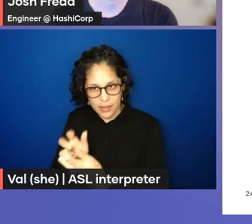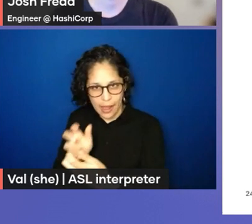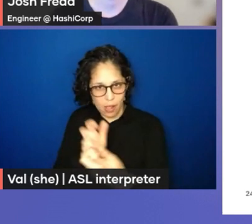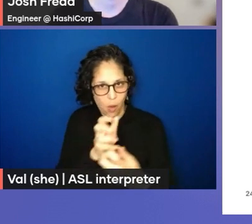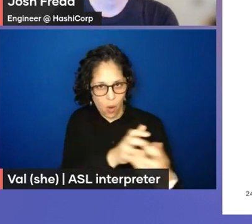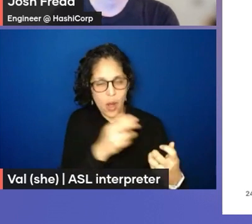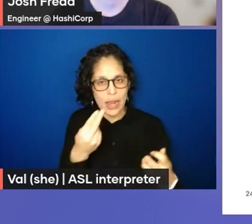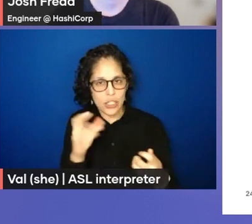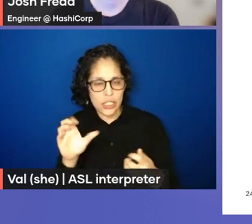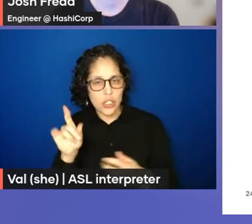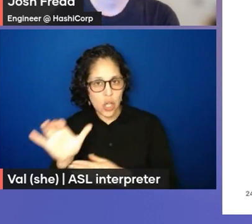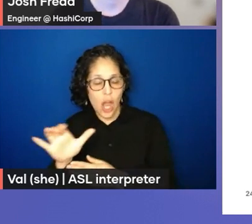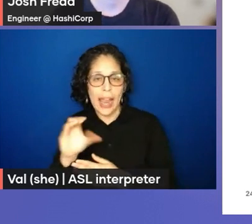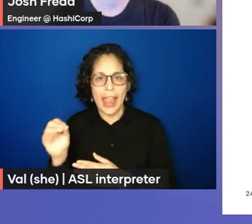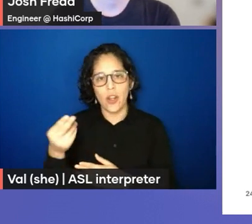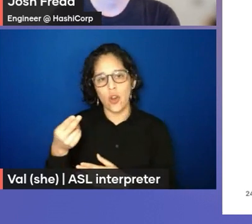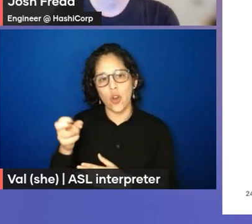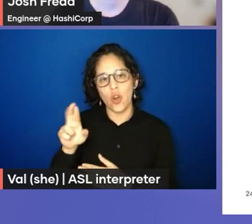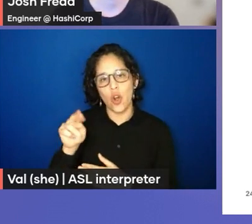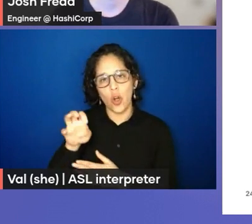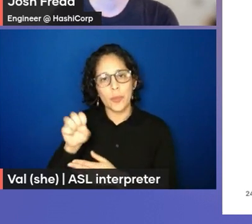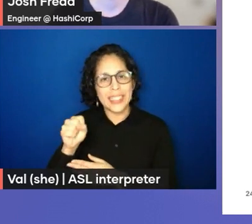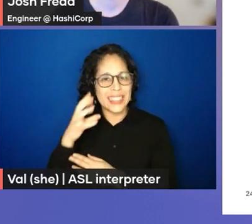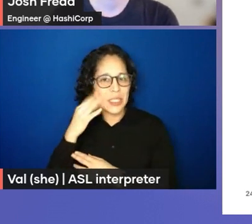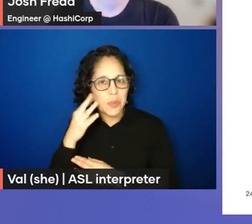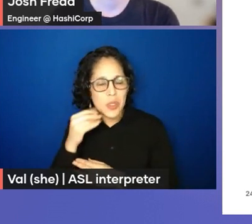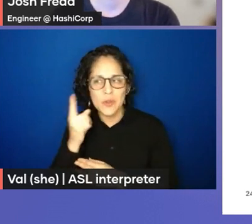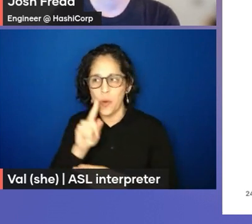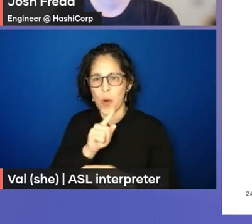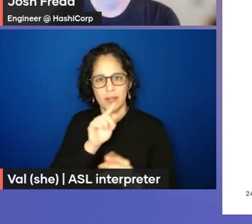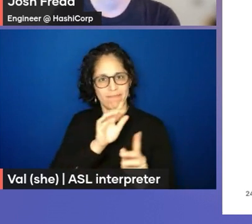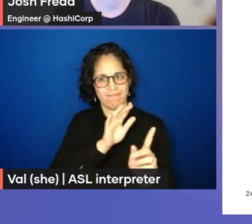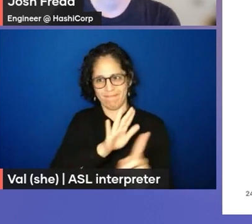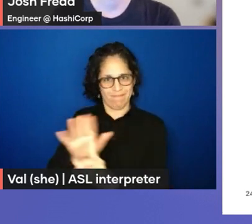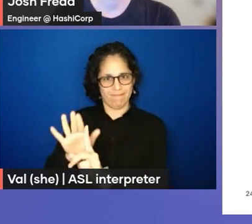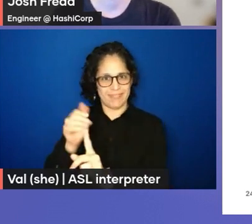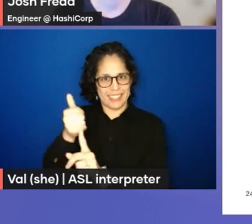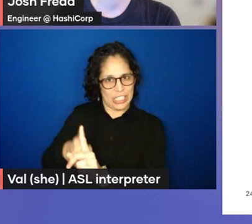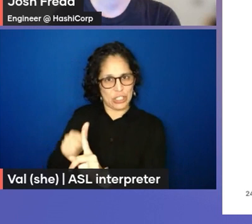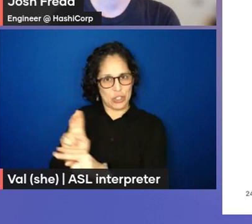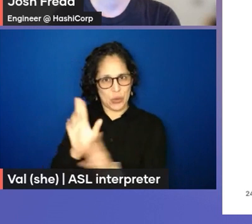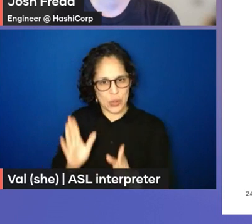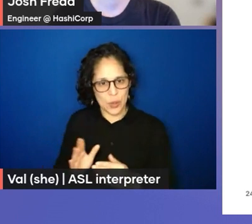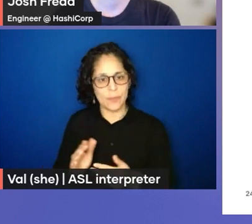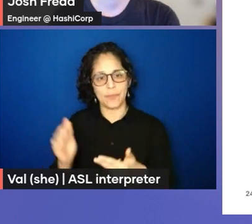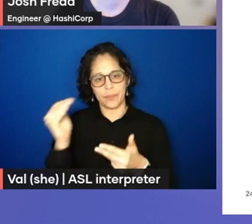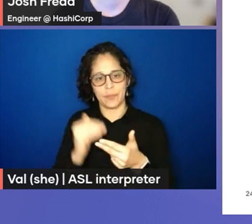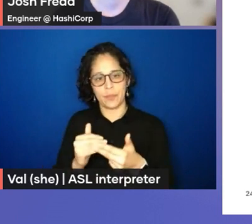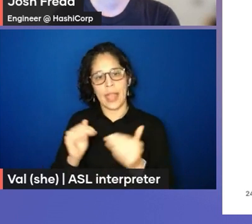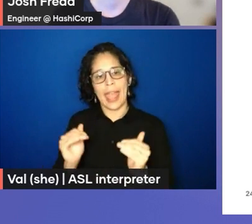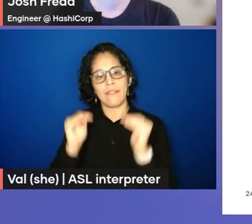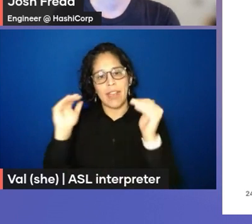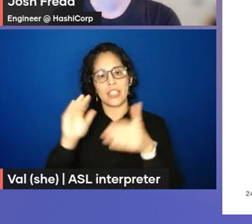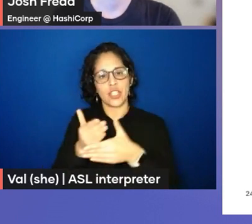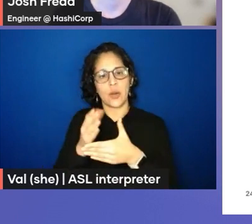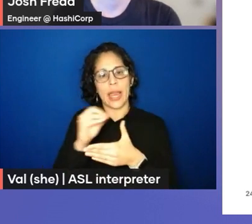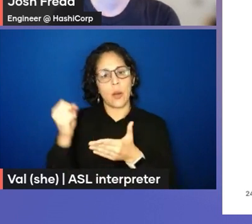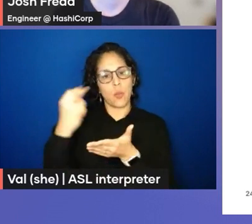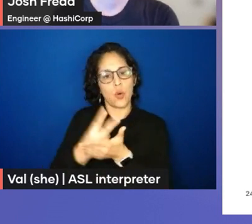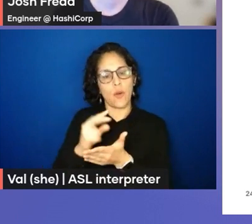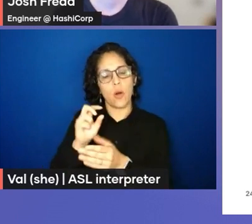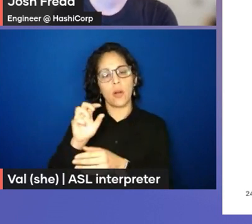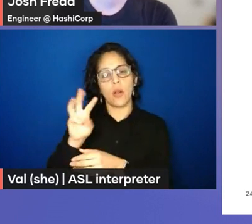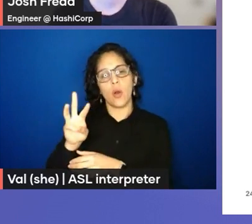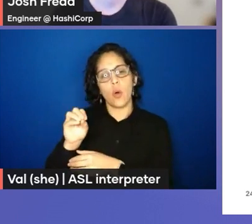the Hermes experience for the user. And then we have advanced sharing and approval workflow. So